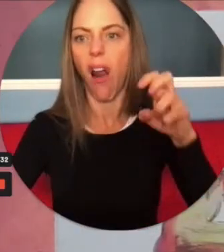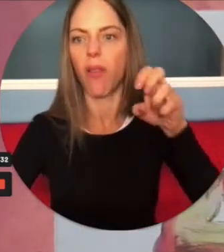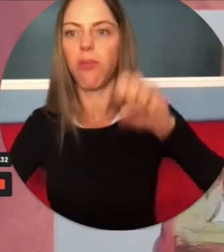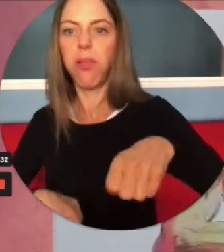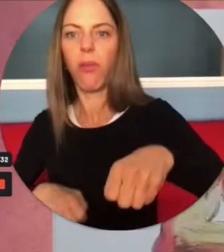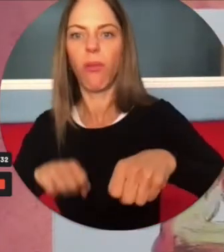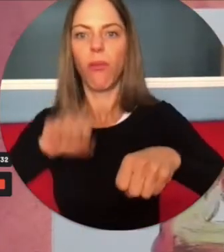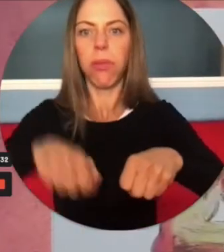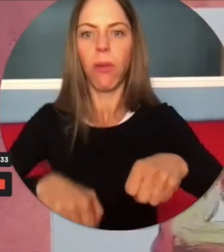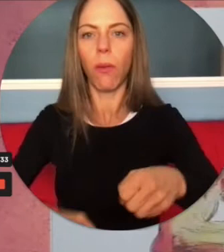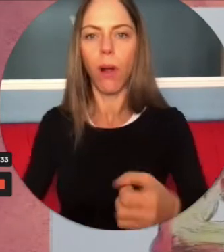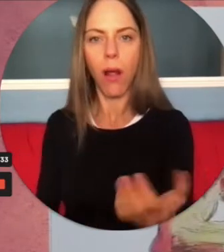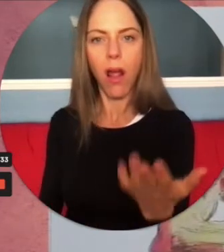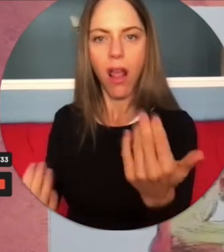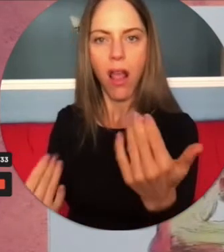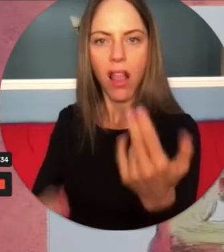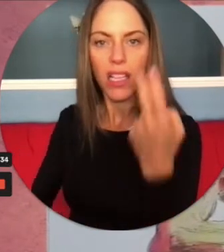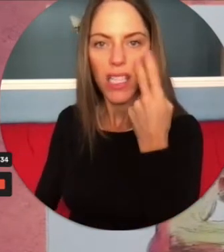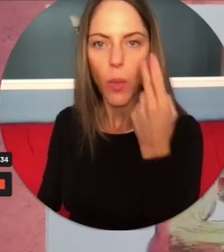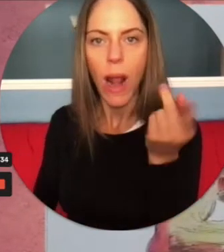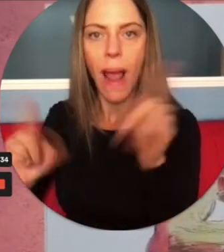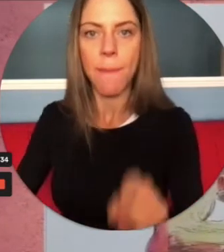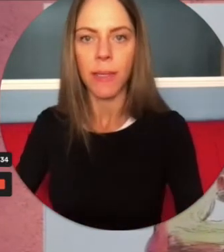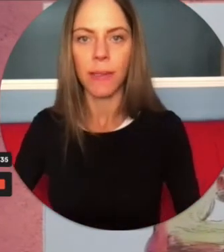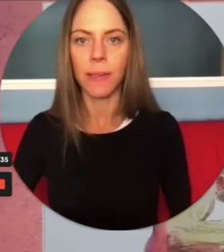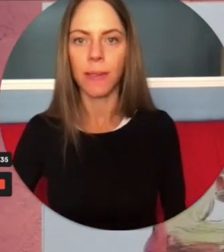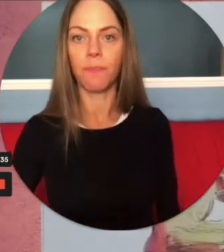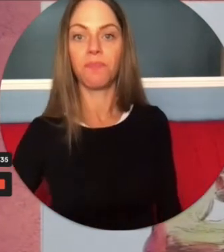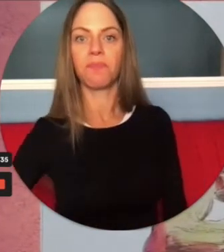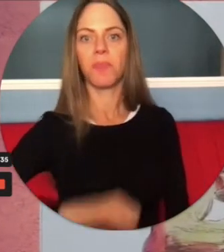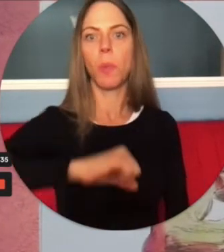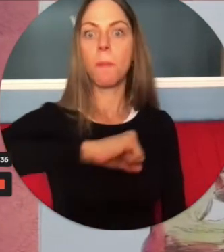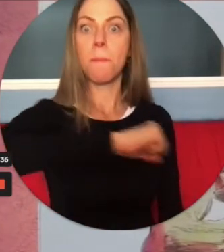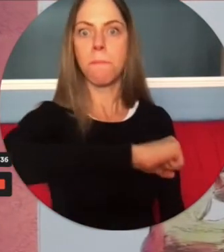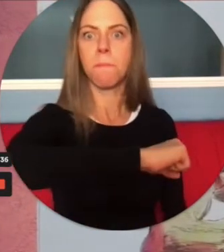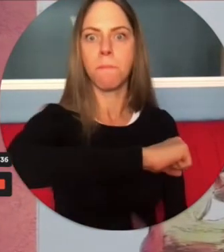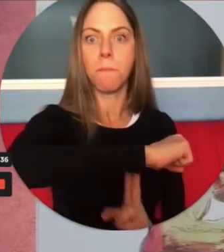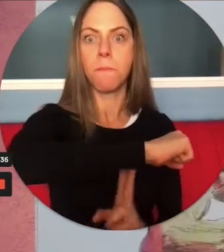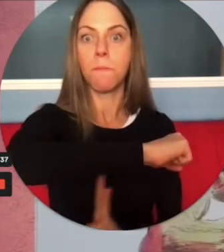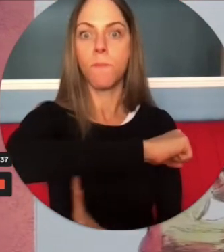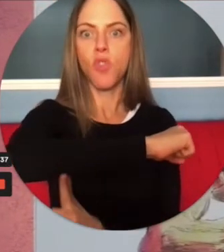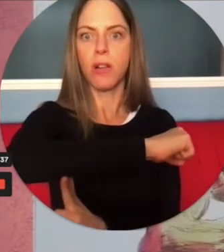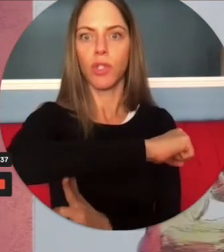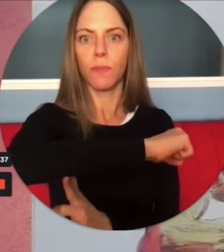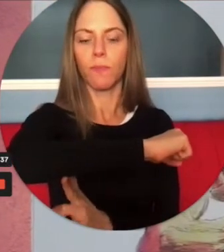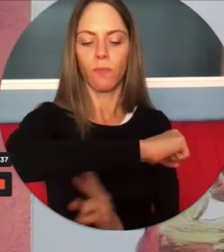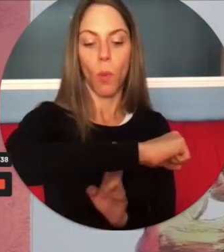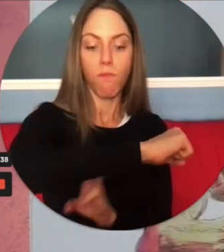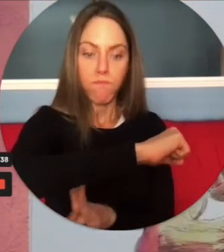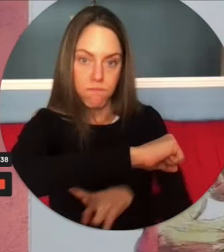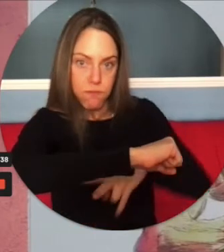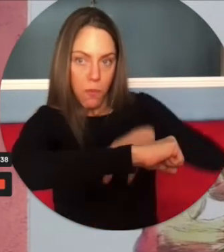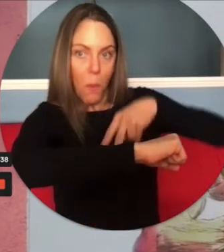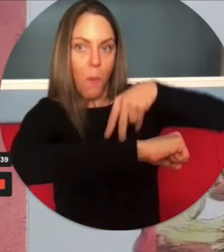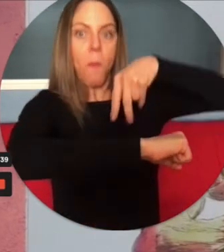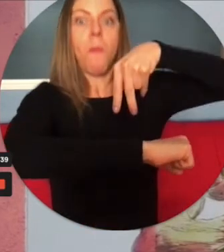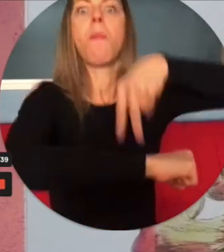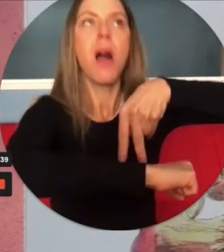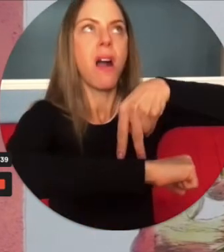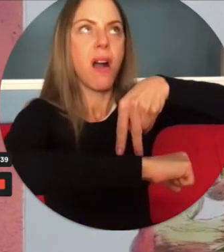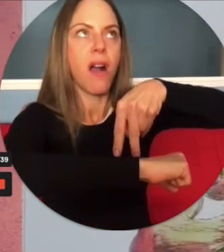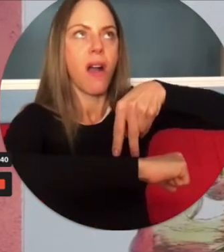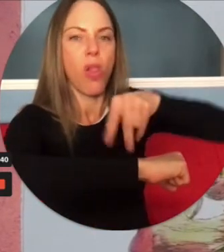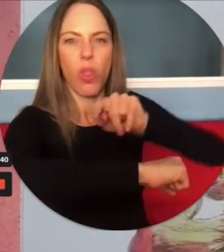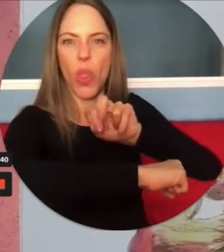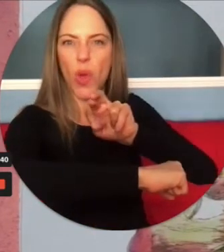so up climbed the mean ugly troll and the big billy goat gruff butted him with his horns and he trampled